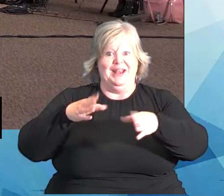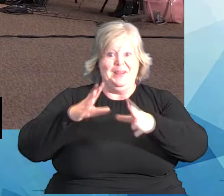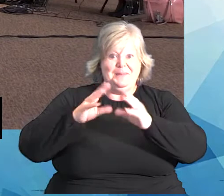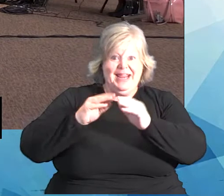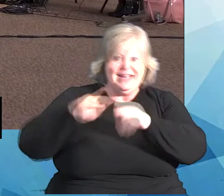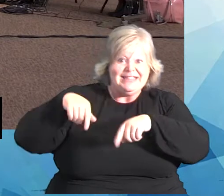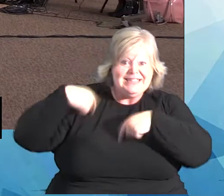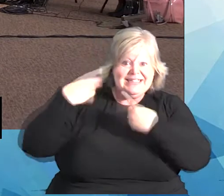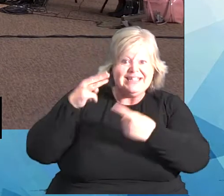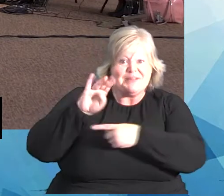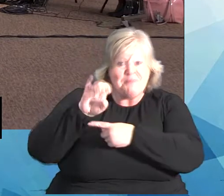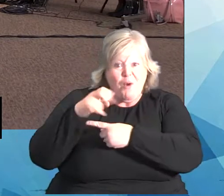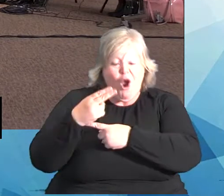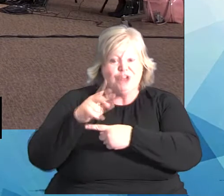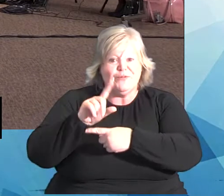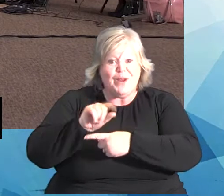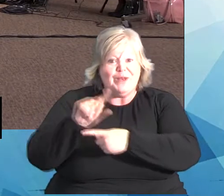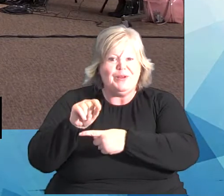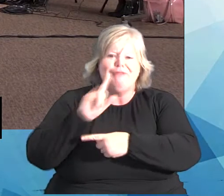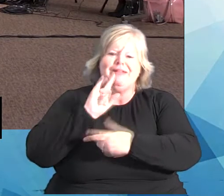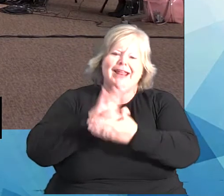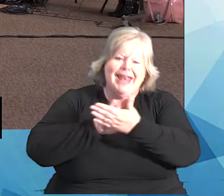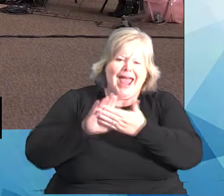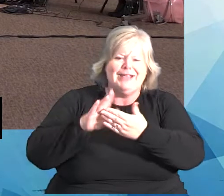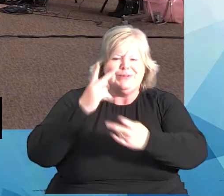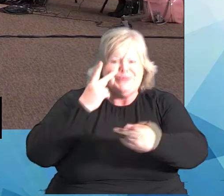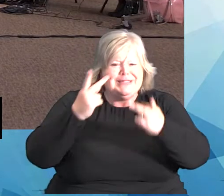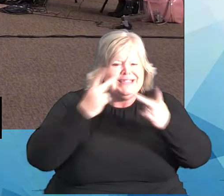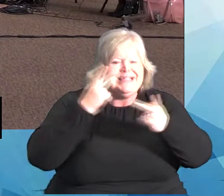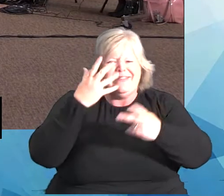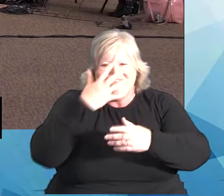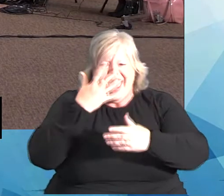of 2020. It's nice to see everyone in person, and